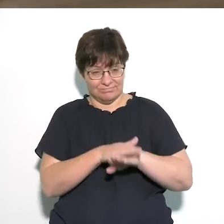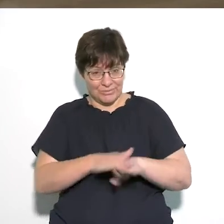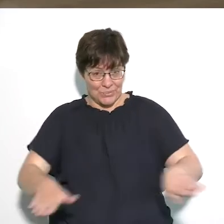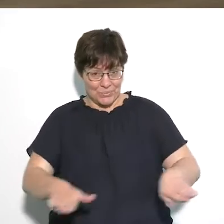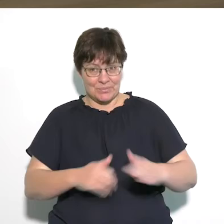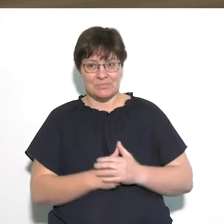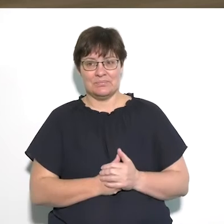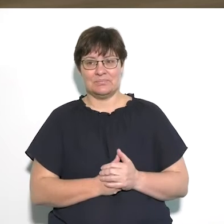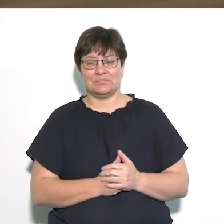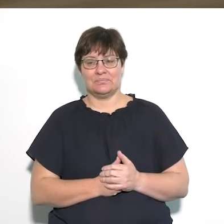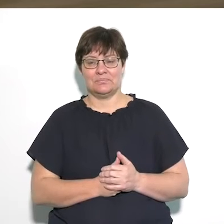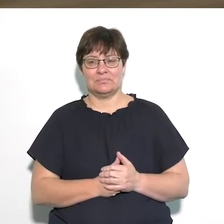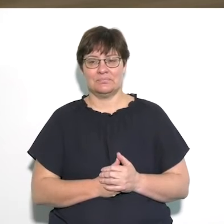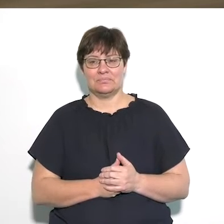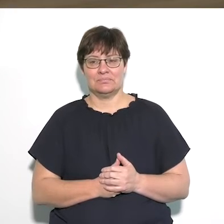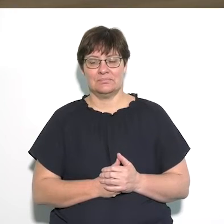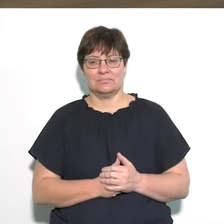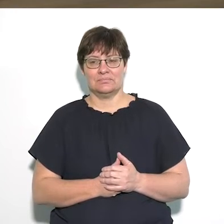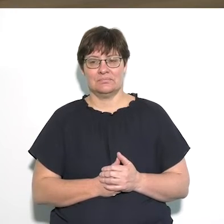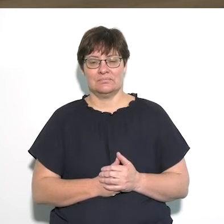and stick it down.